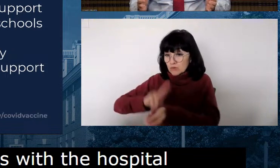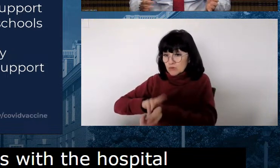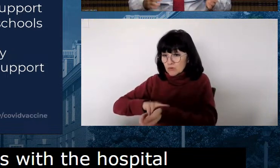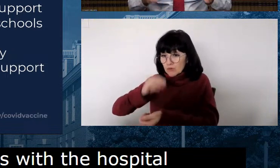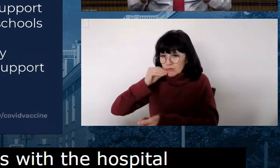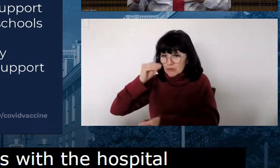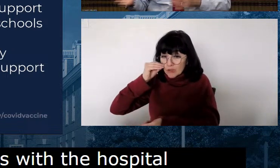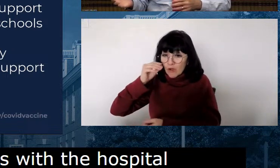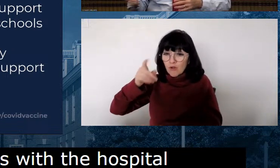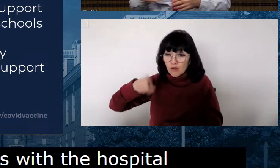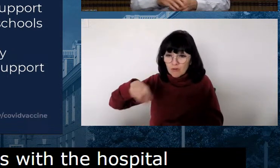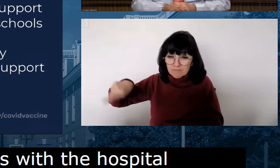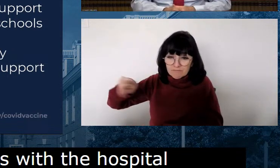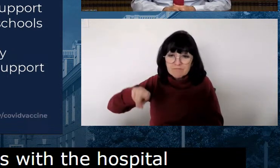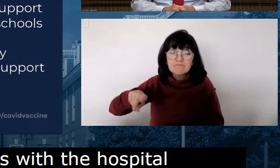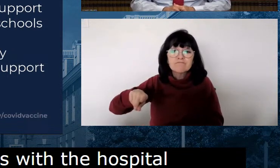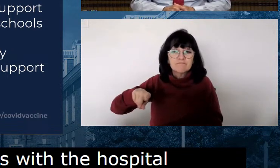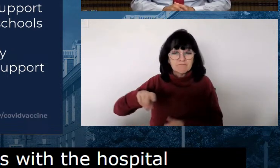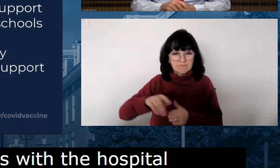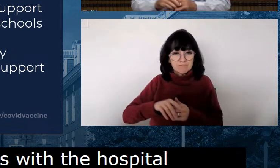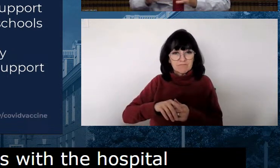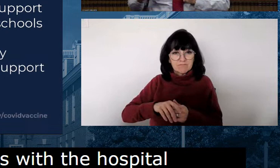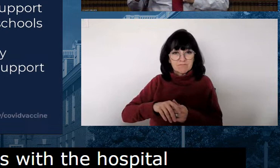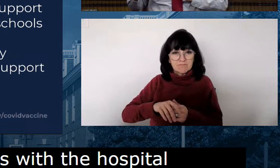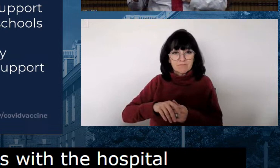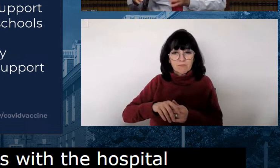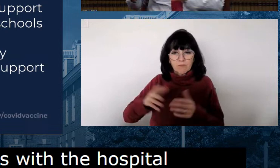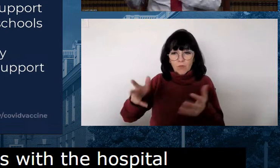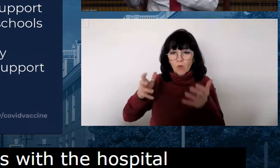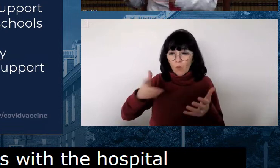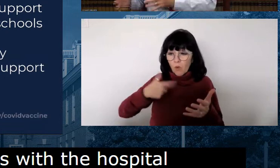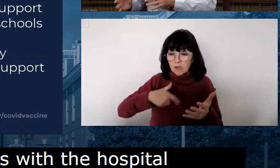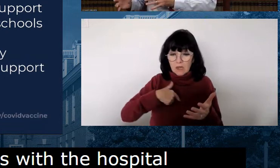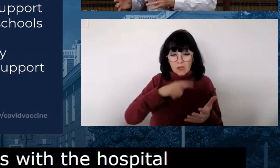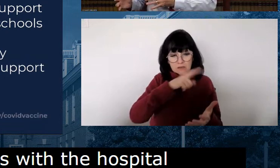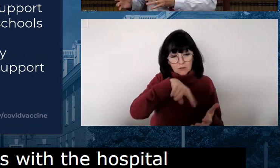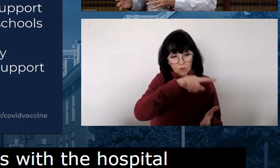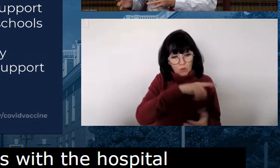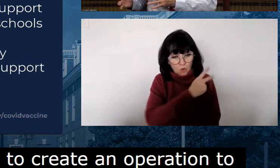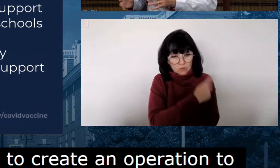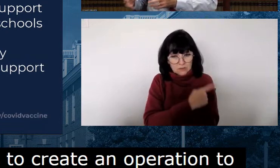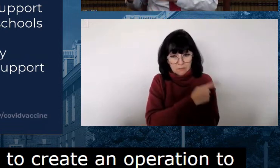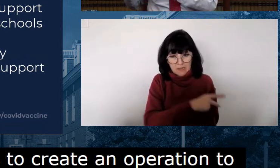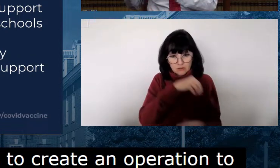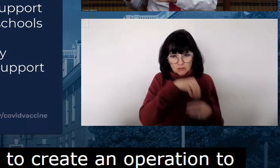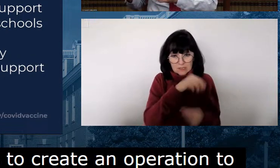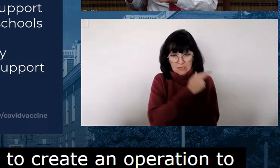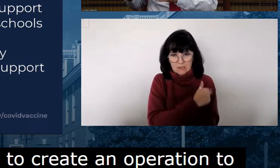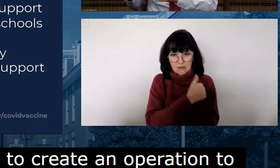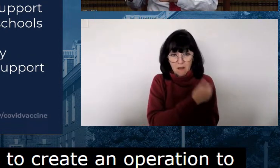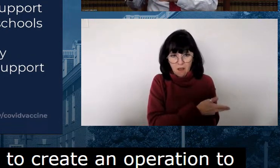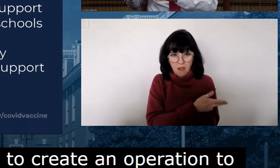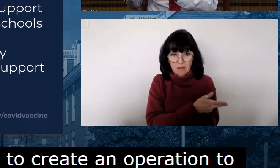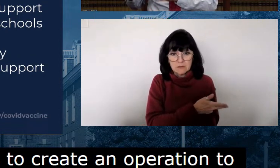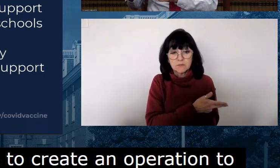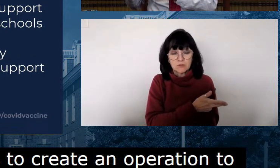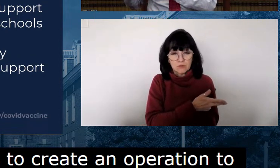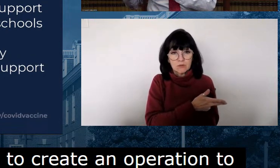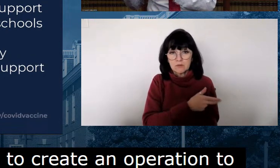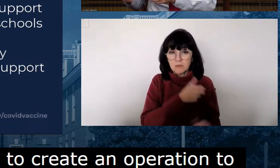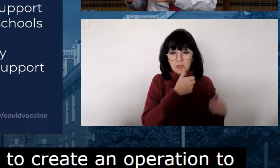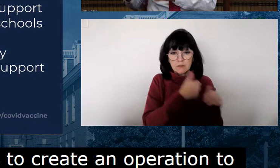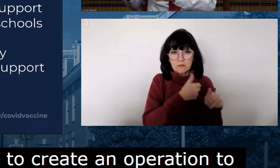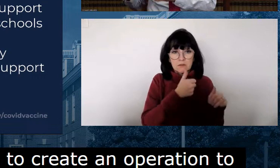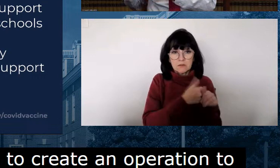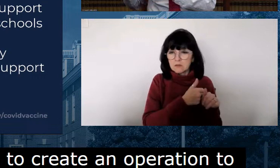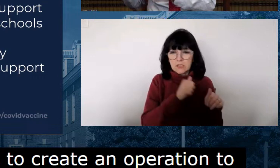an operation that would enable us to move patients that are currently in hospitals but don't necessarily have